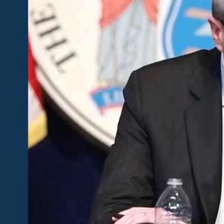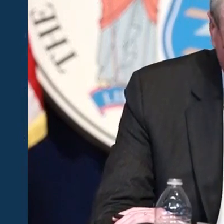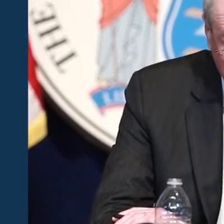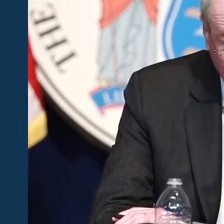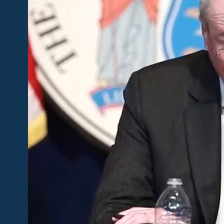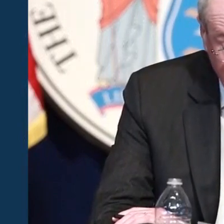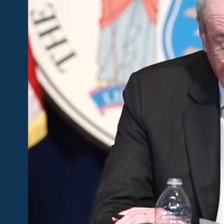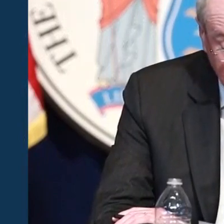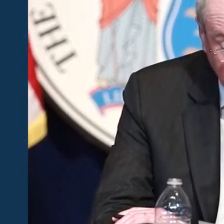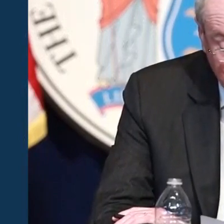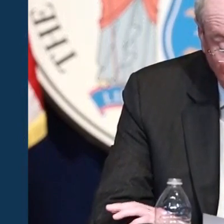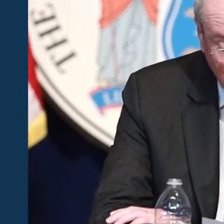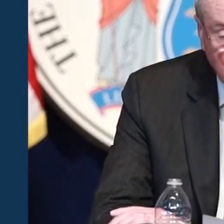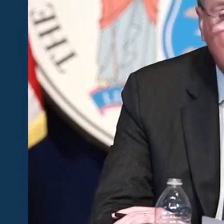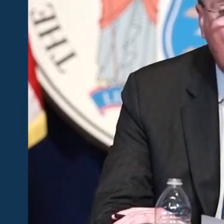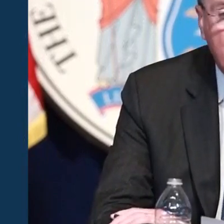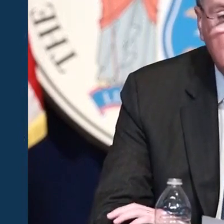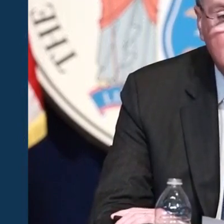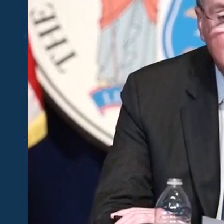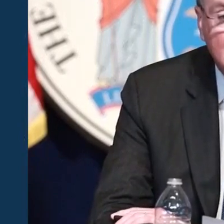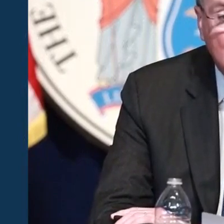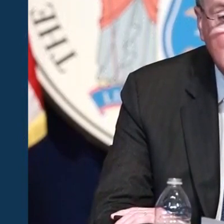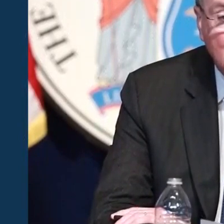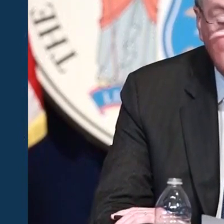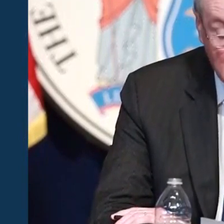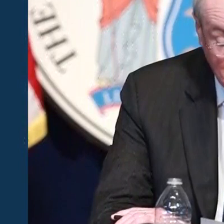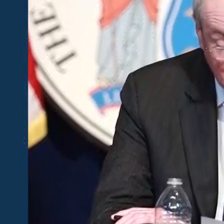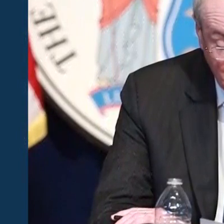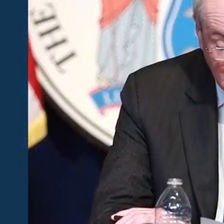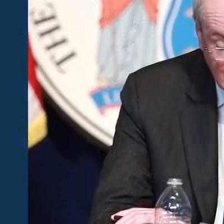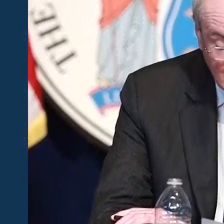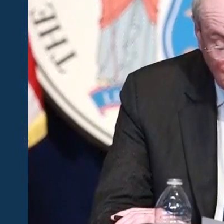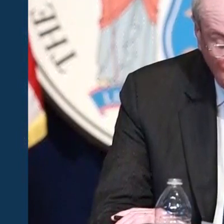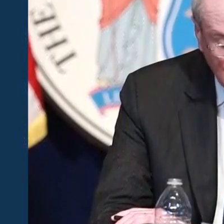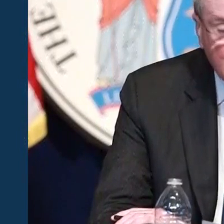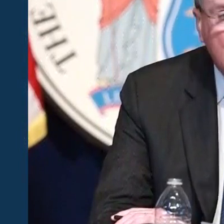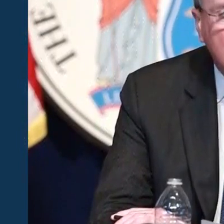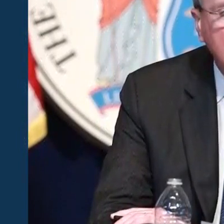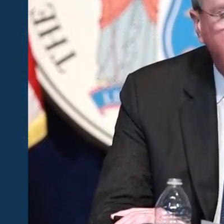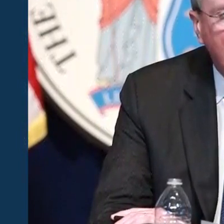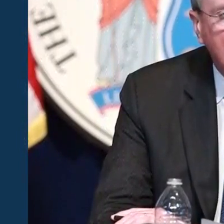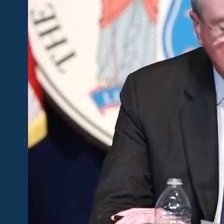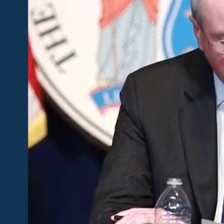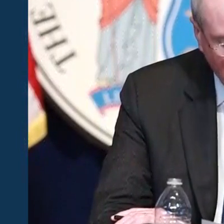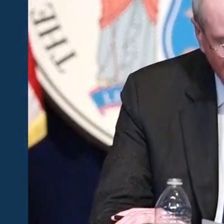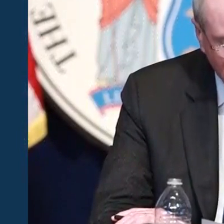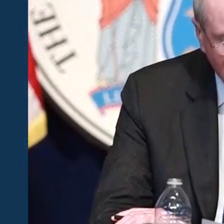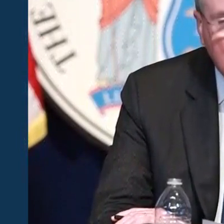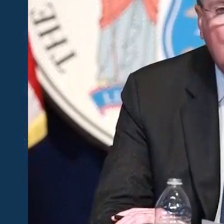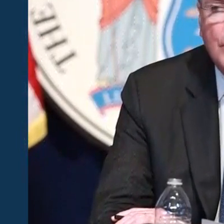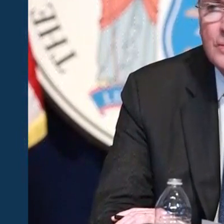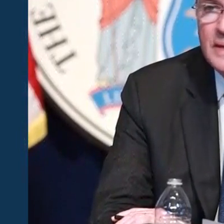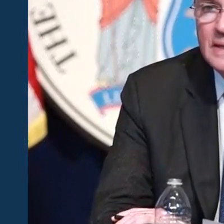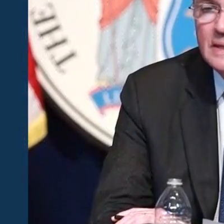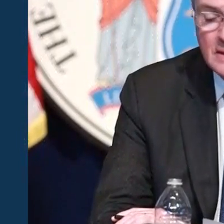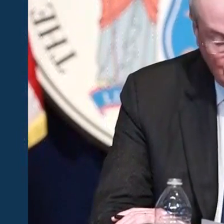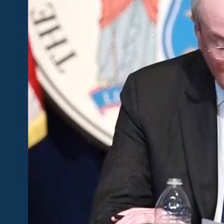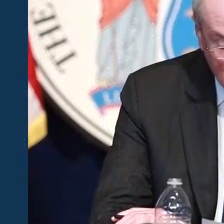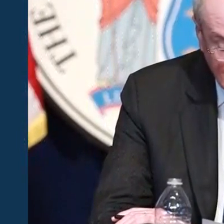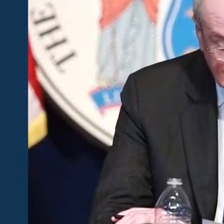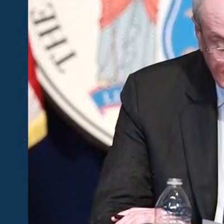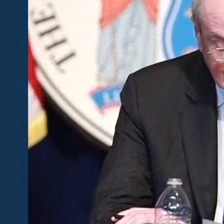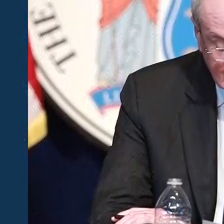Patterson police officer Francesco Scorpo, there he is, God love him, was only 34 years old when we lost him